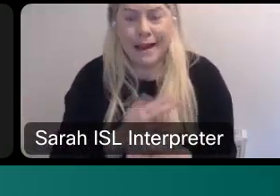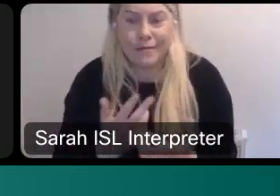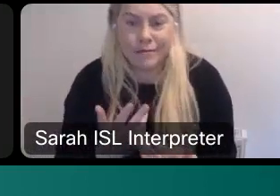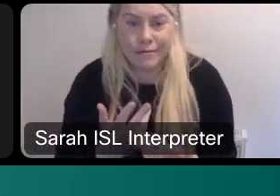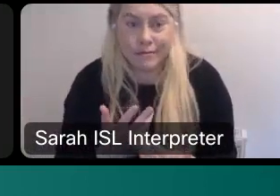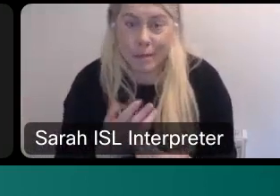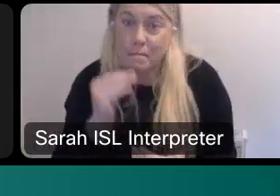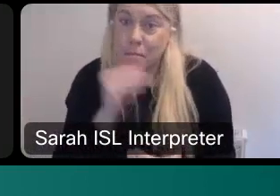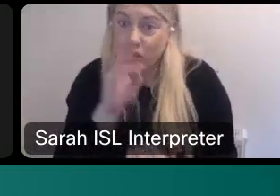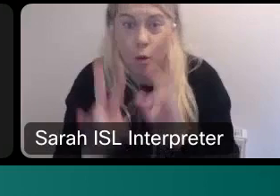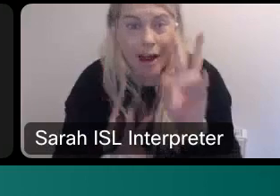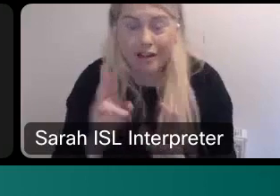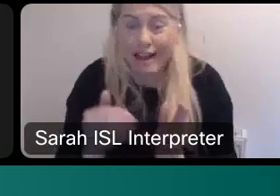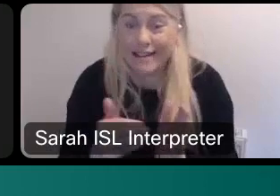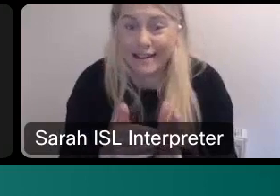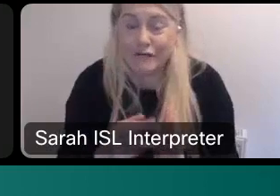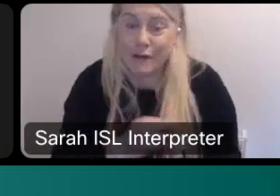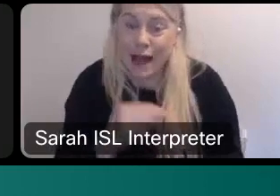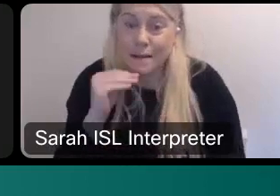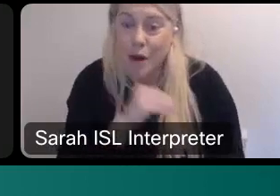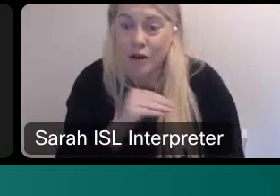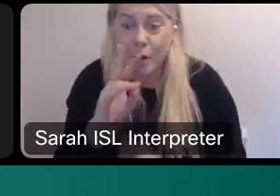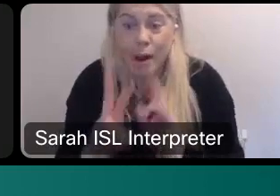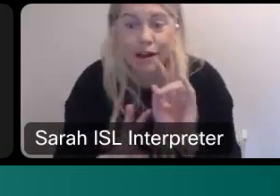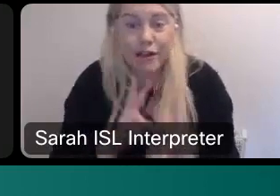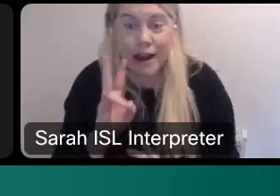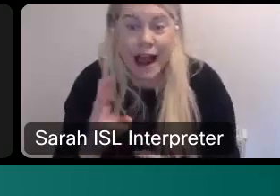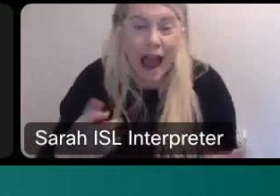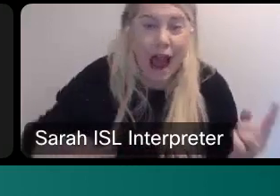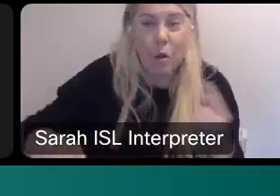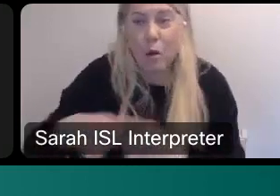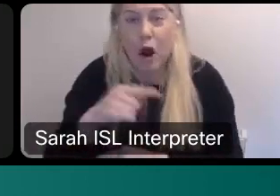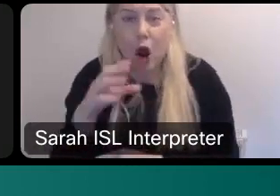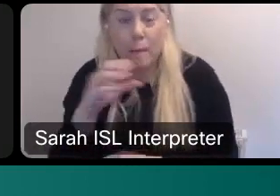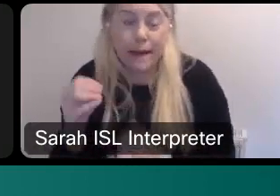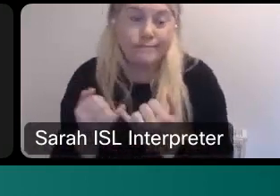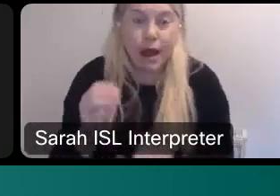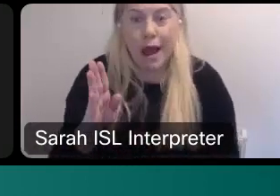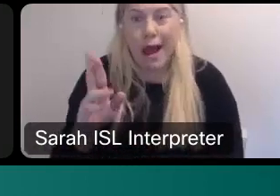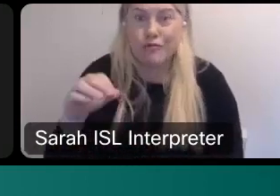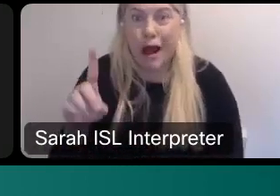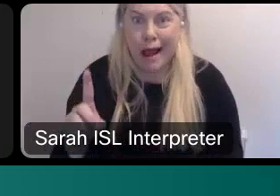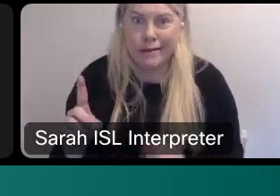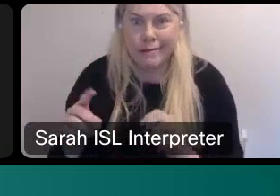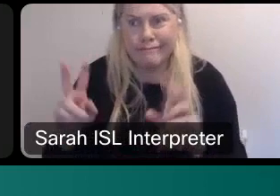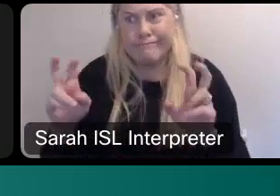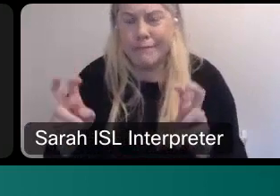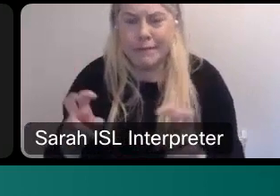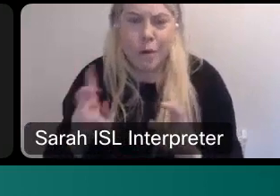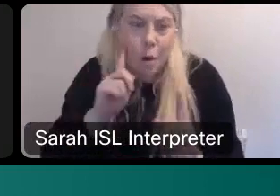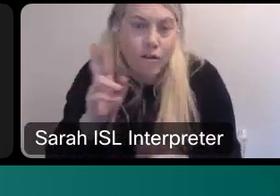critical question. Our brand, if that's the right word to use, our brand in EAP